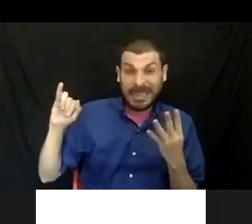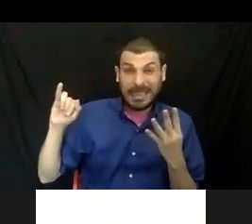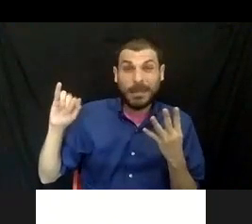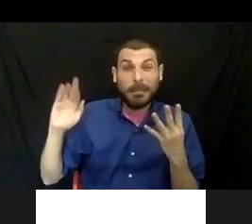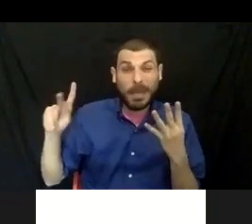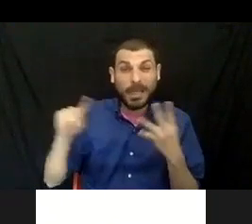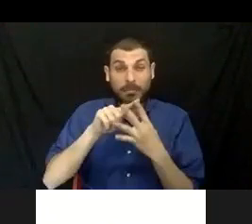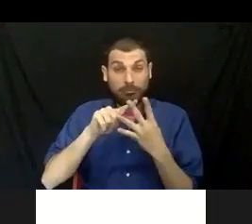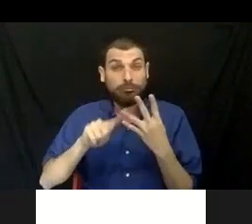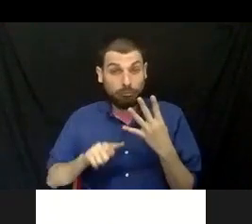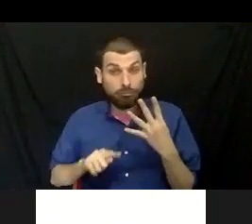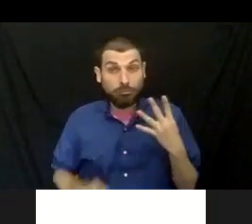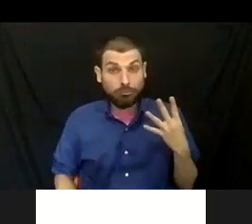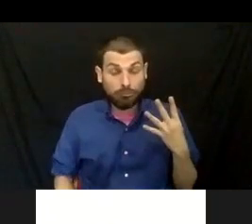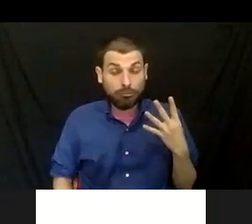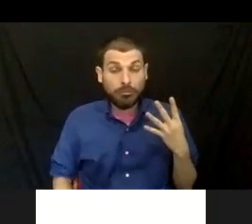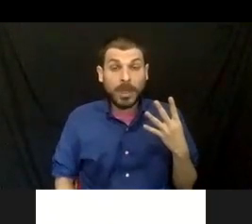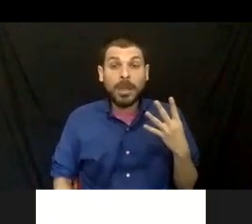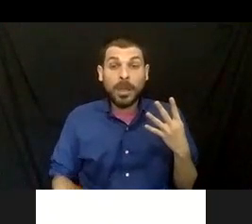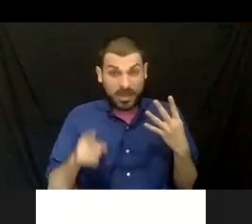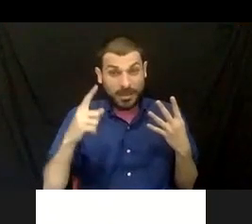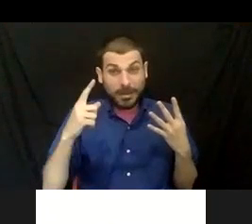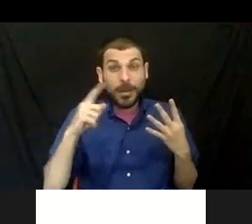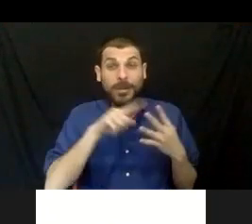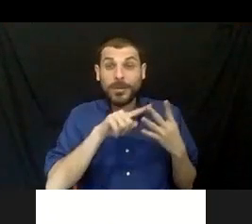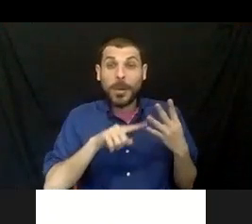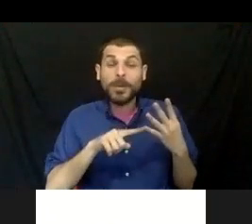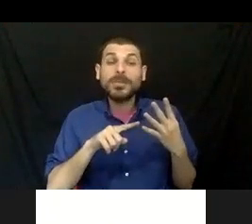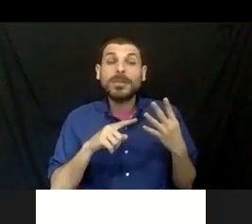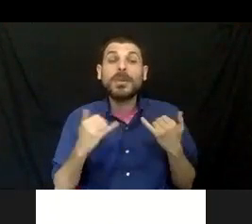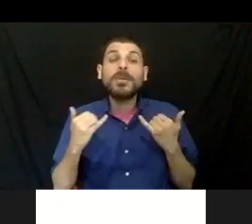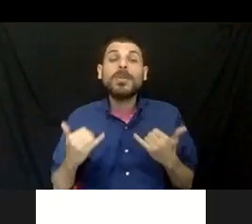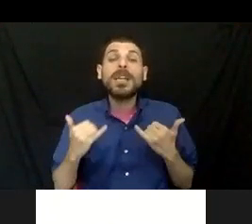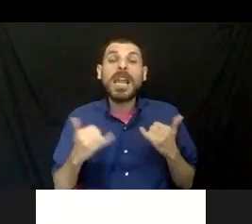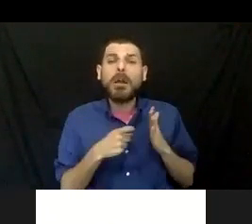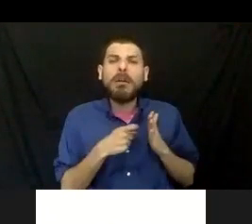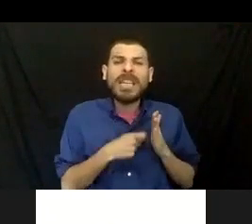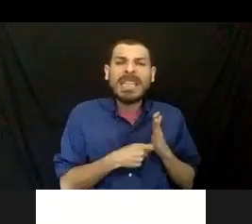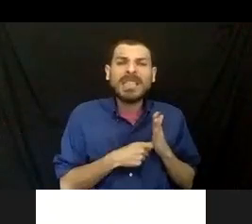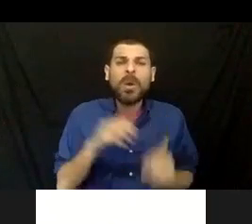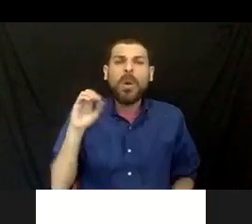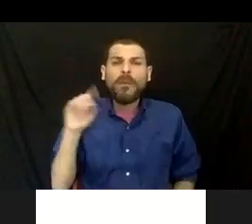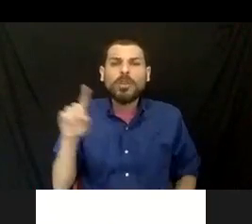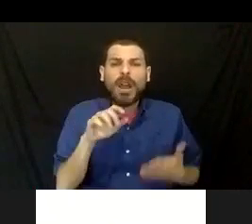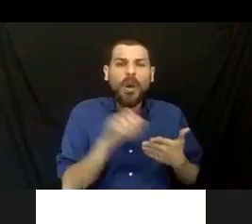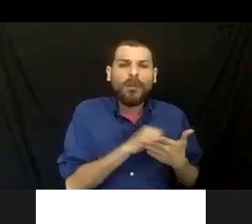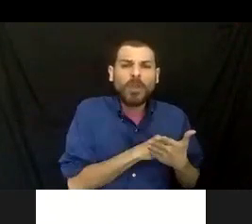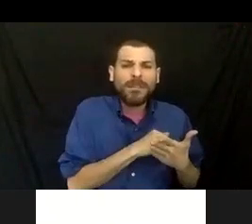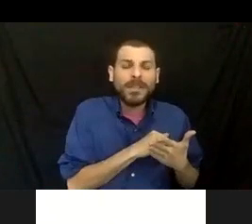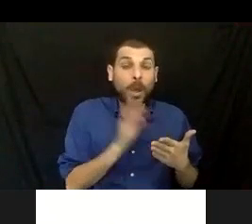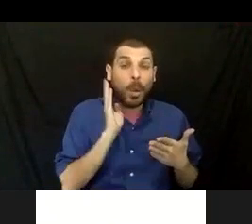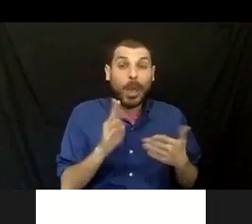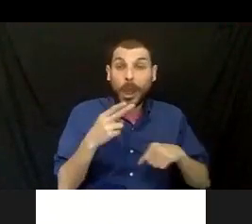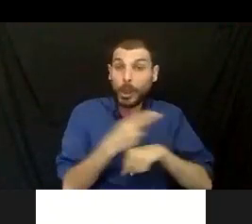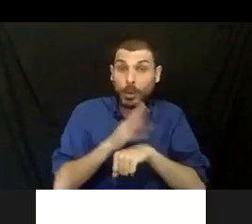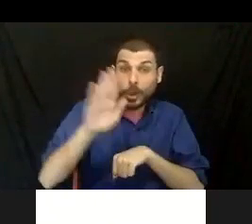will refrain from taking overdraft and other fees from the stimulus funds, although at least